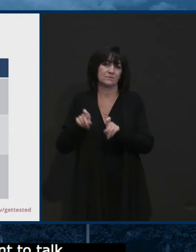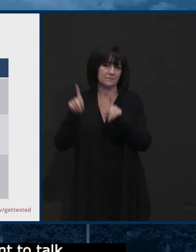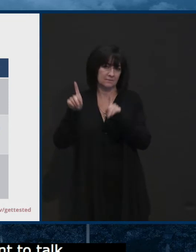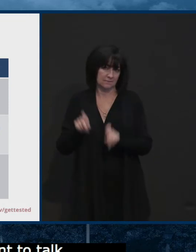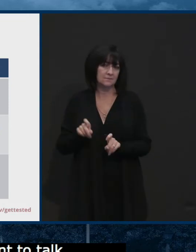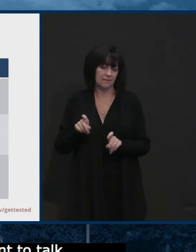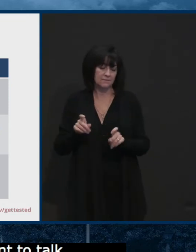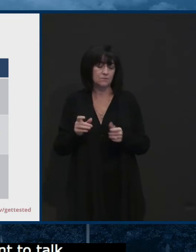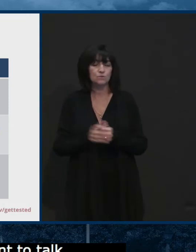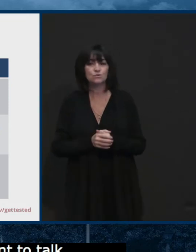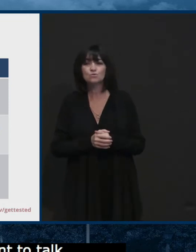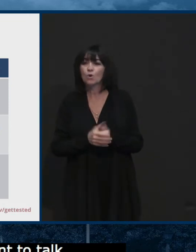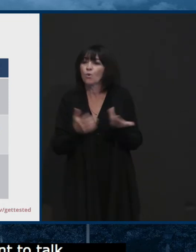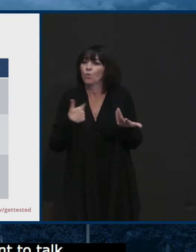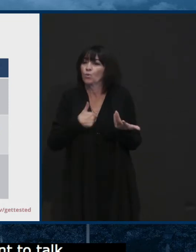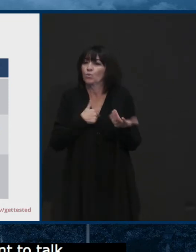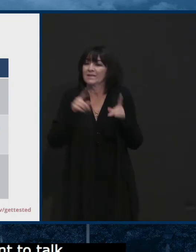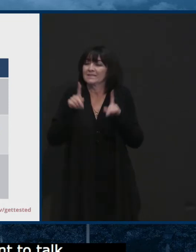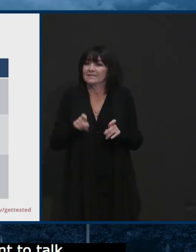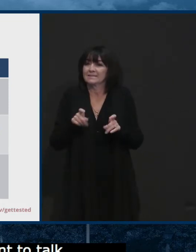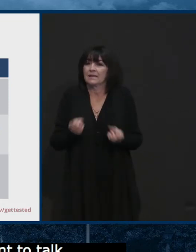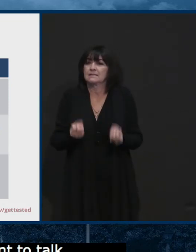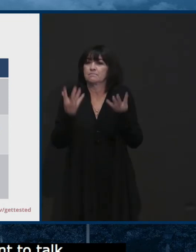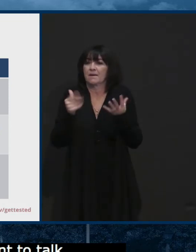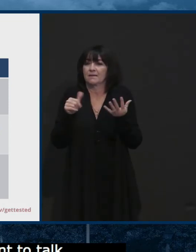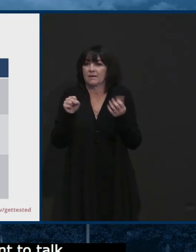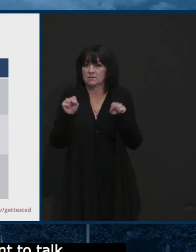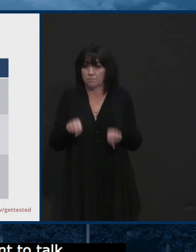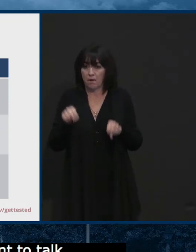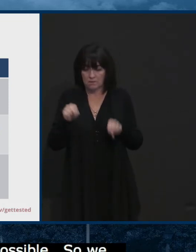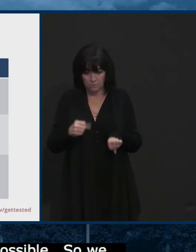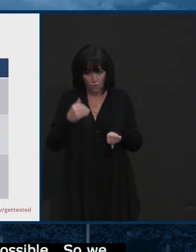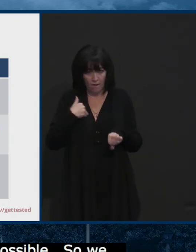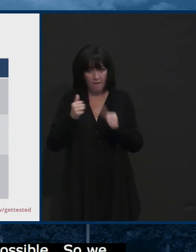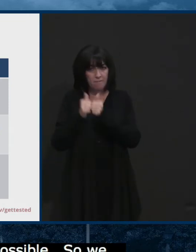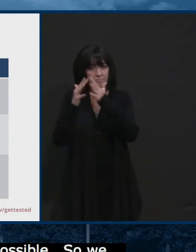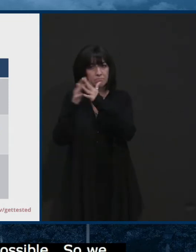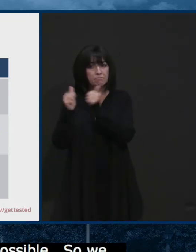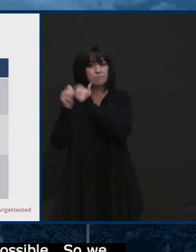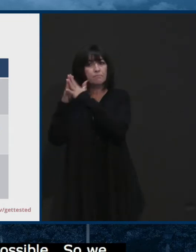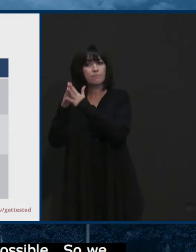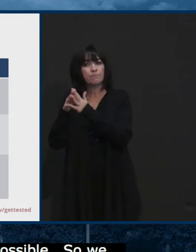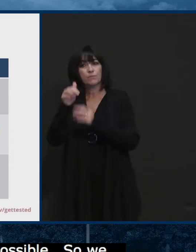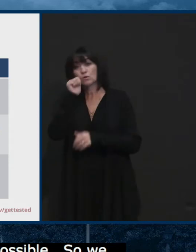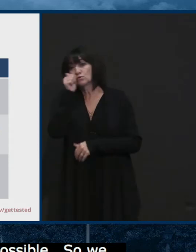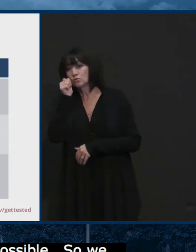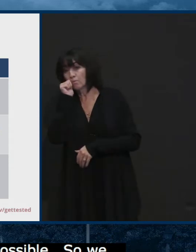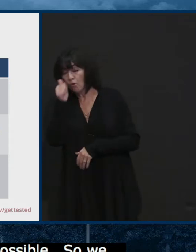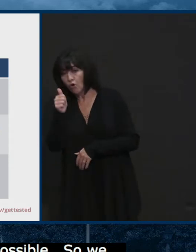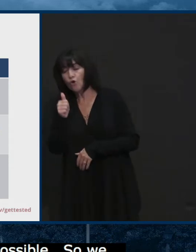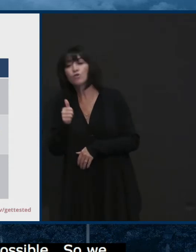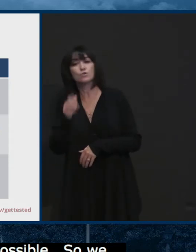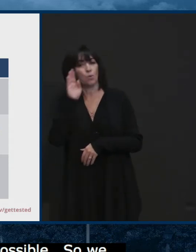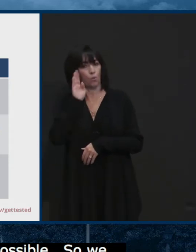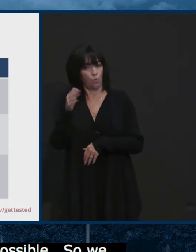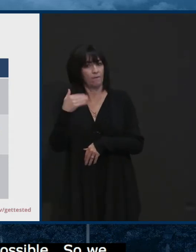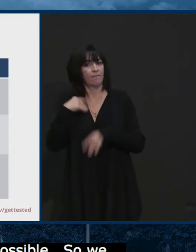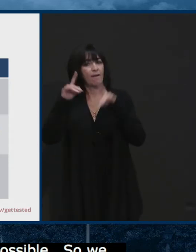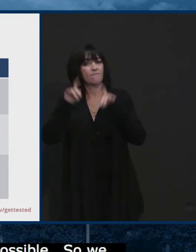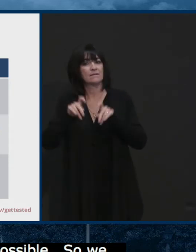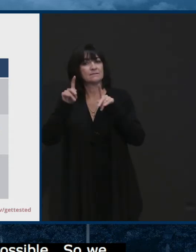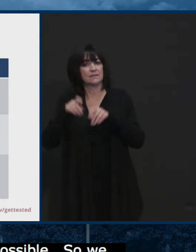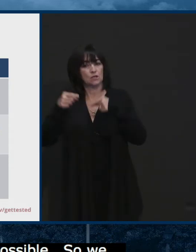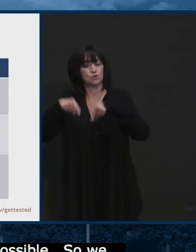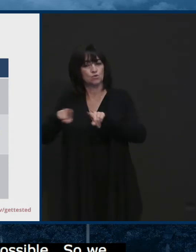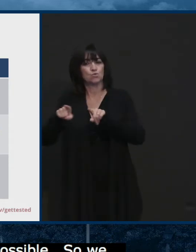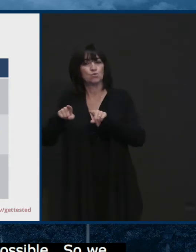many days as possible. So again, we have sites open tomorrow. We will have testing available over the Thanksgiving holiday as well. Might be